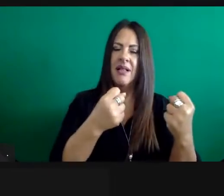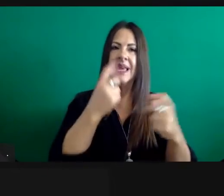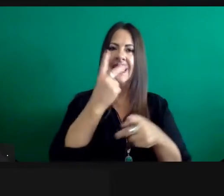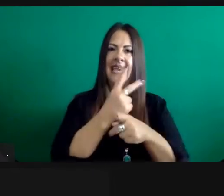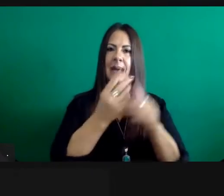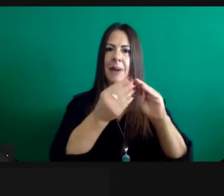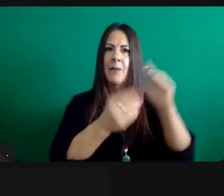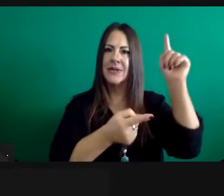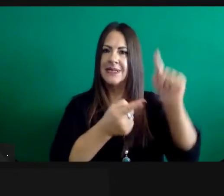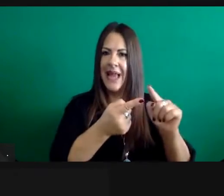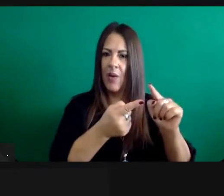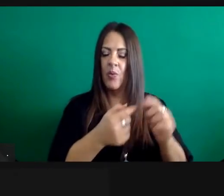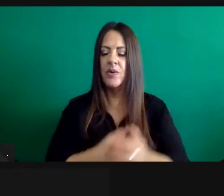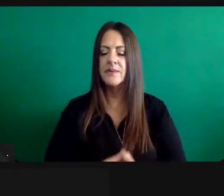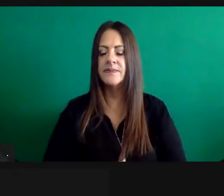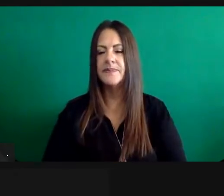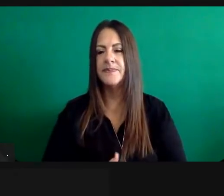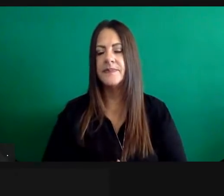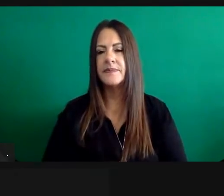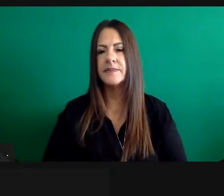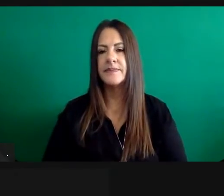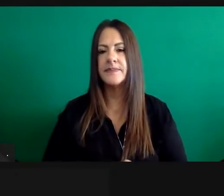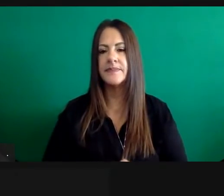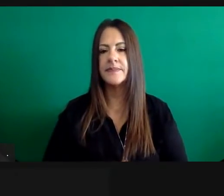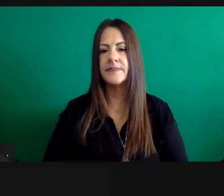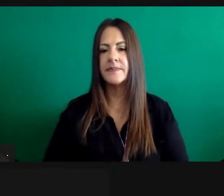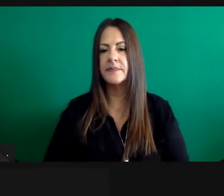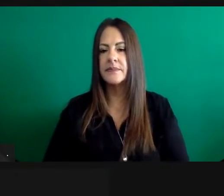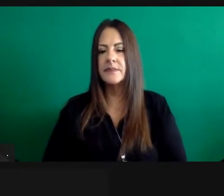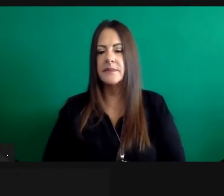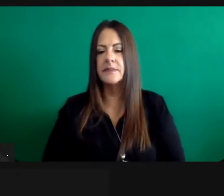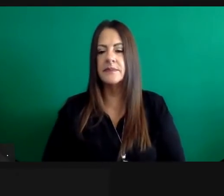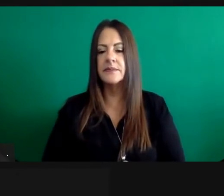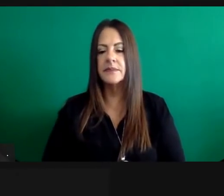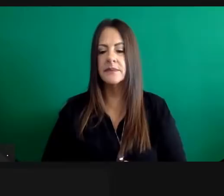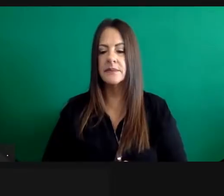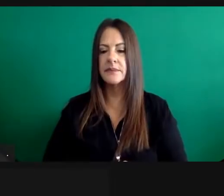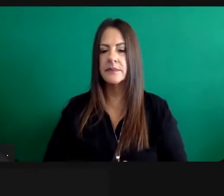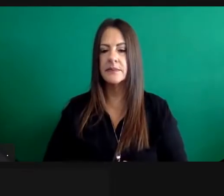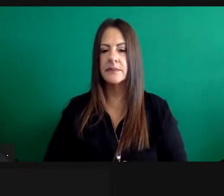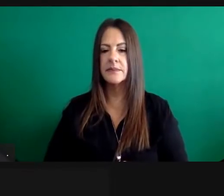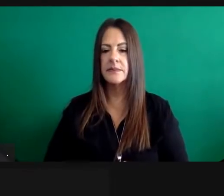are. Amy Taxon, Associated Press.